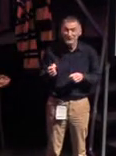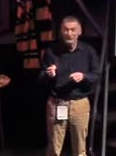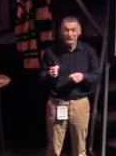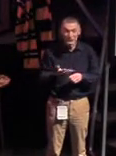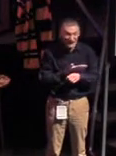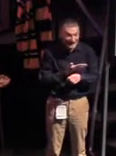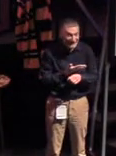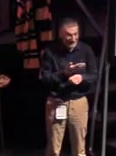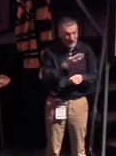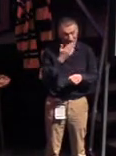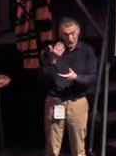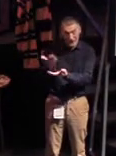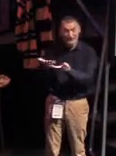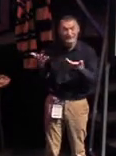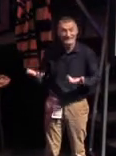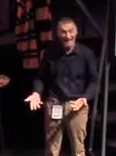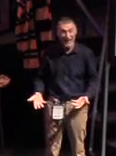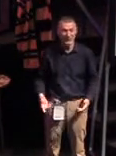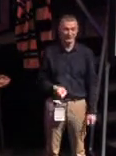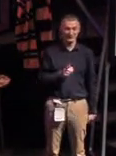bag there, if you could please go and claim it now.